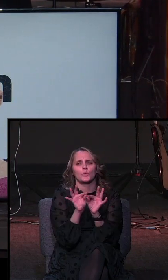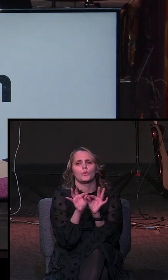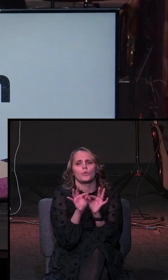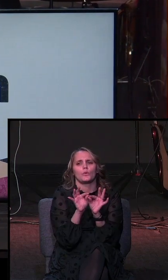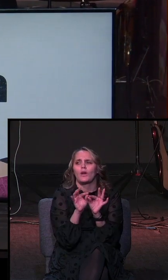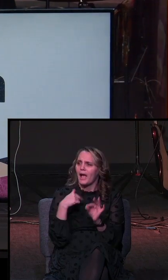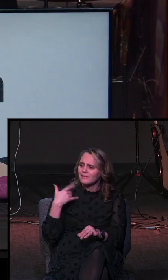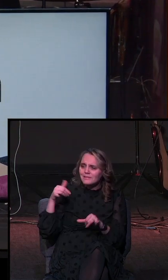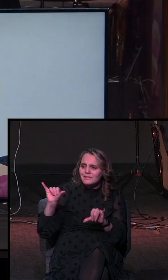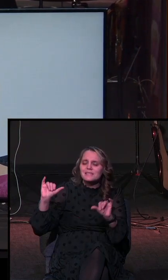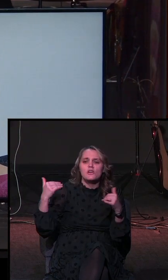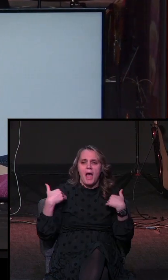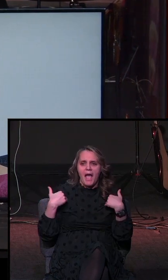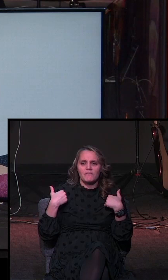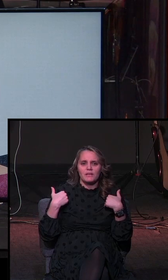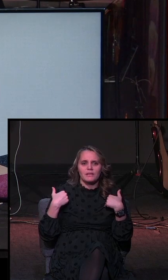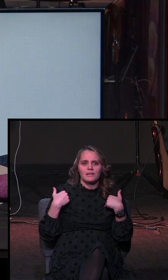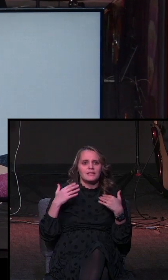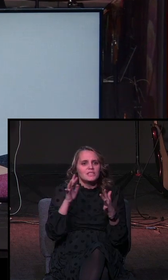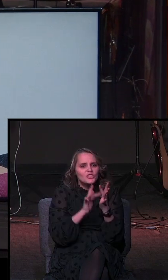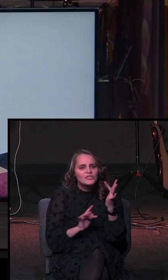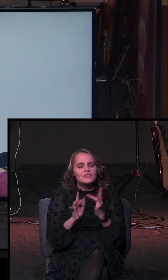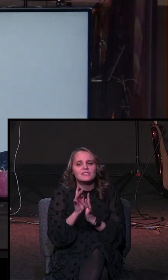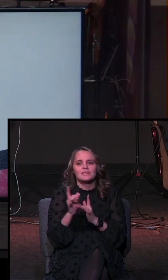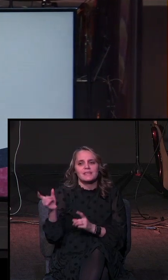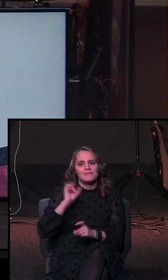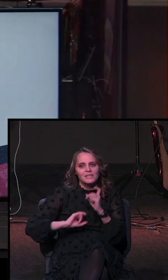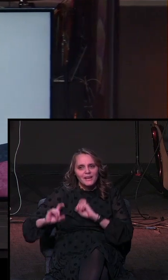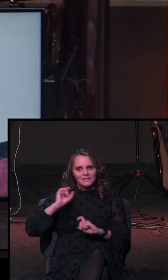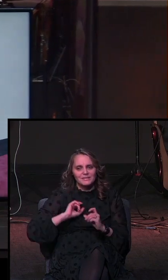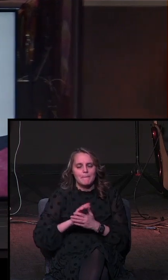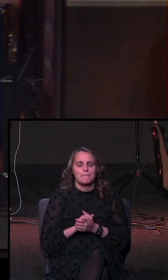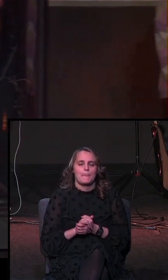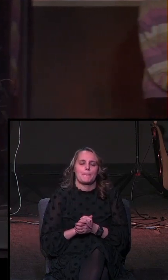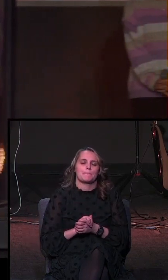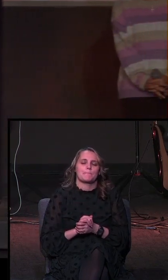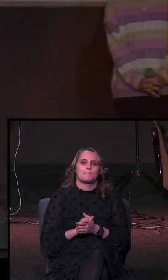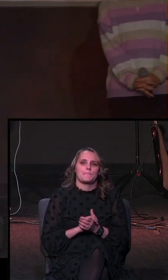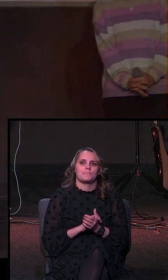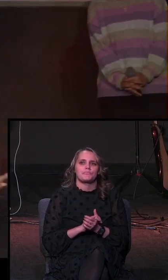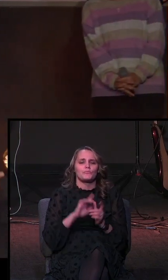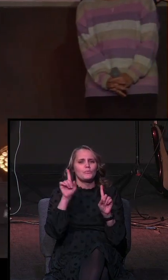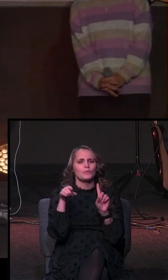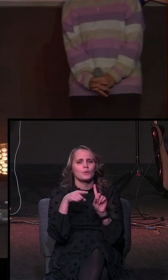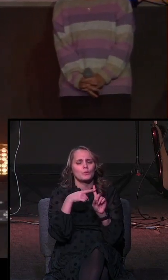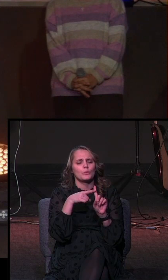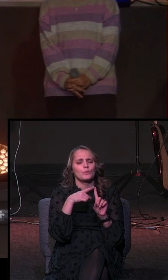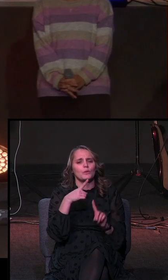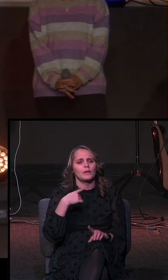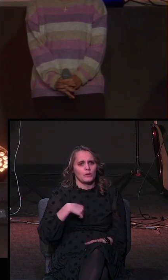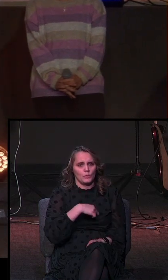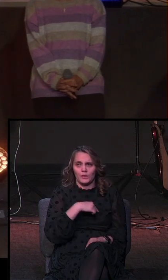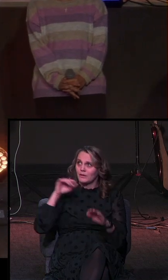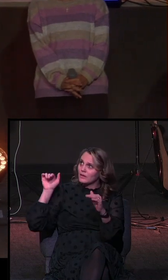got in my account. Do you get it? That's what Jesus gives us. When we come to this place of receiving him as our